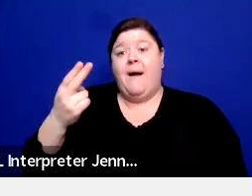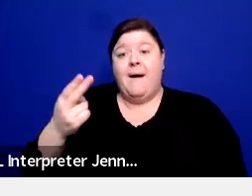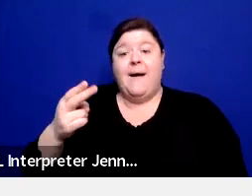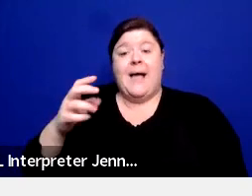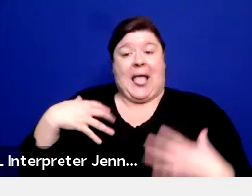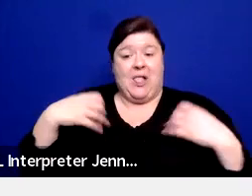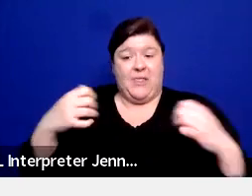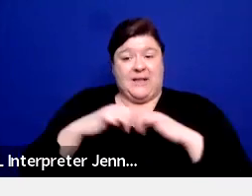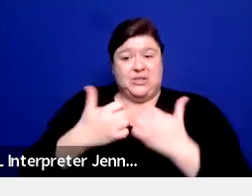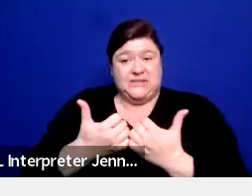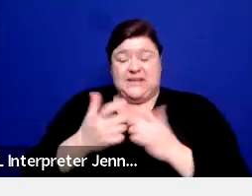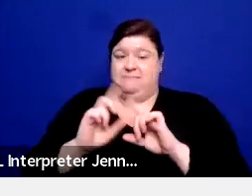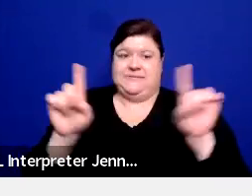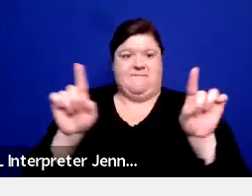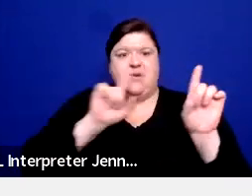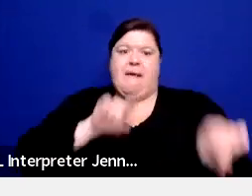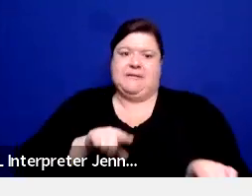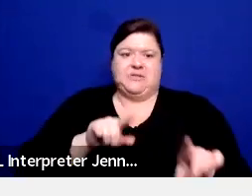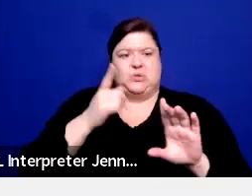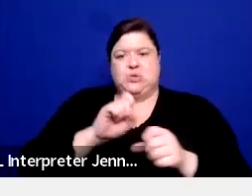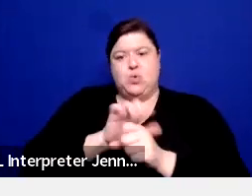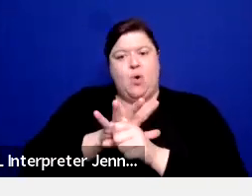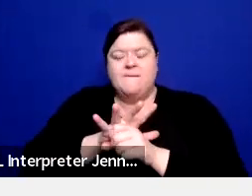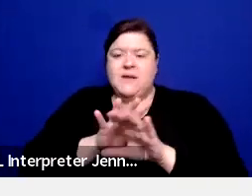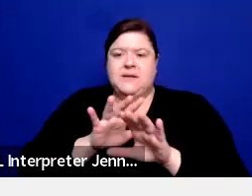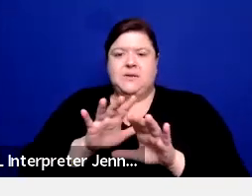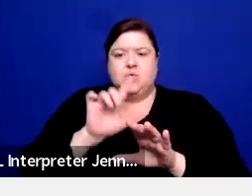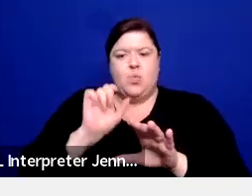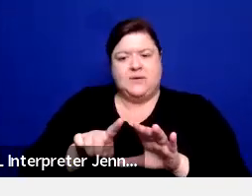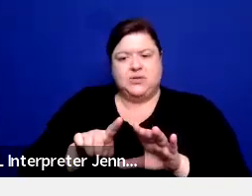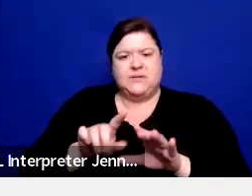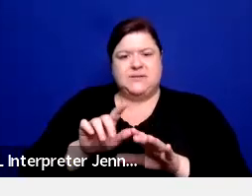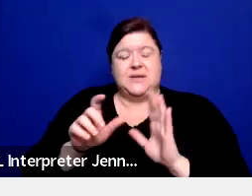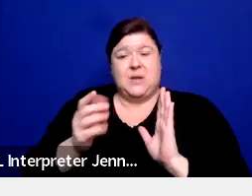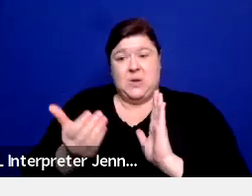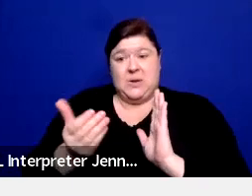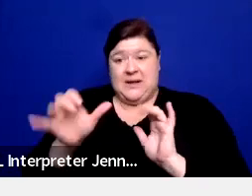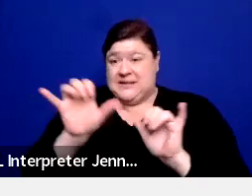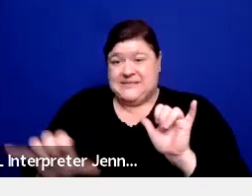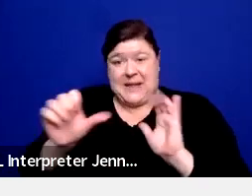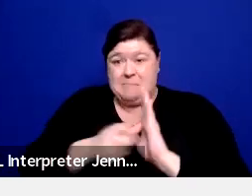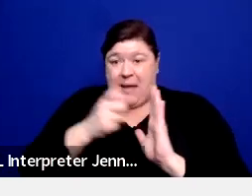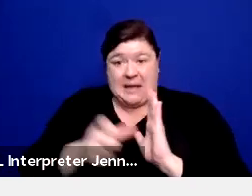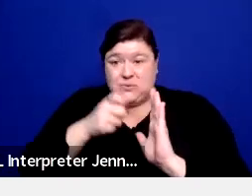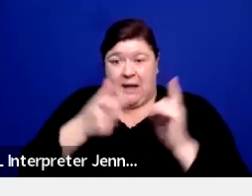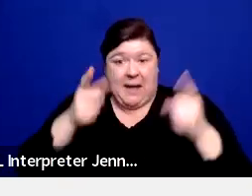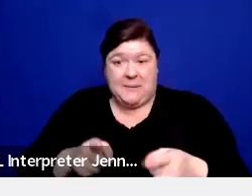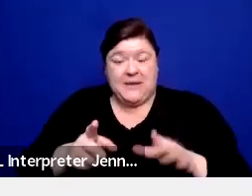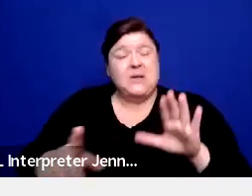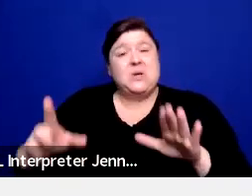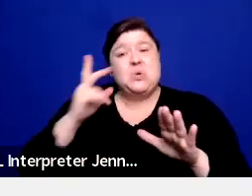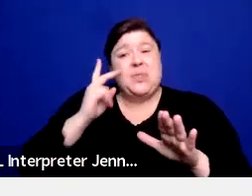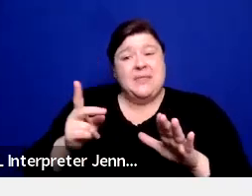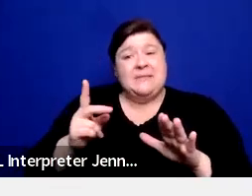to my COVID questions, and it appeared that no one was on the same page. With these new rules, will we see more continuity amongst other agencies